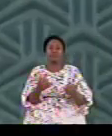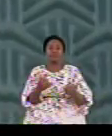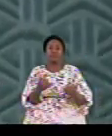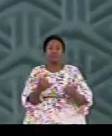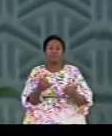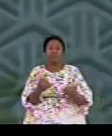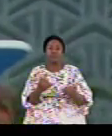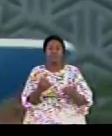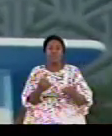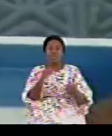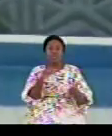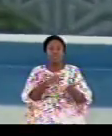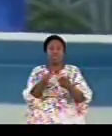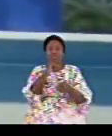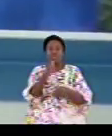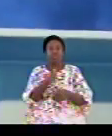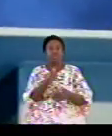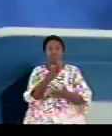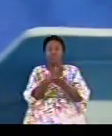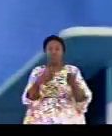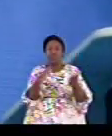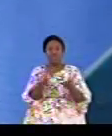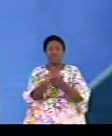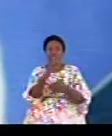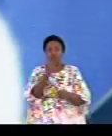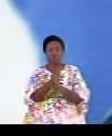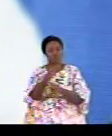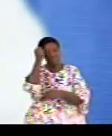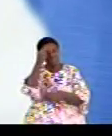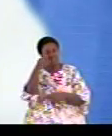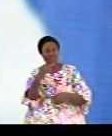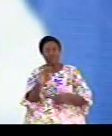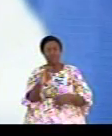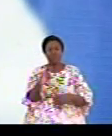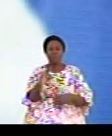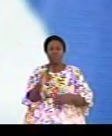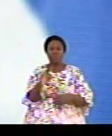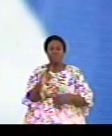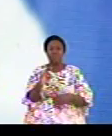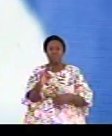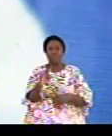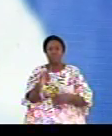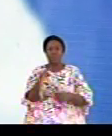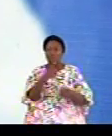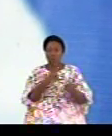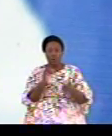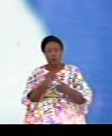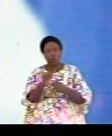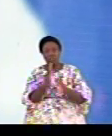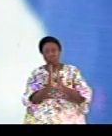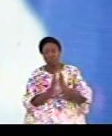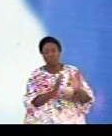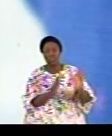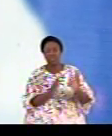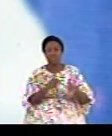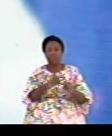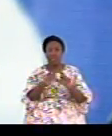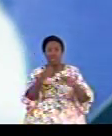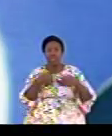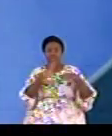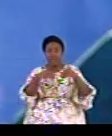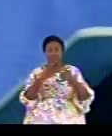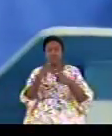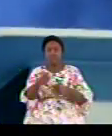it's not something is still proposing it's still thinking of it's still planning it's giving you already